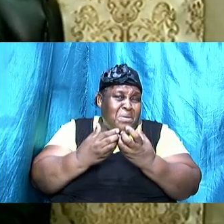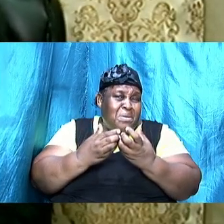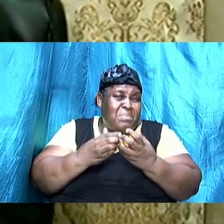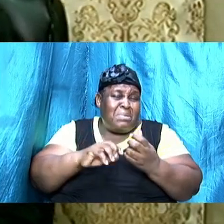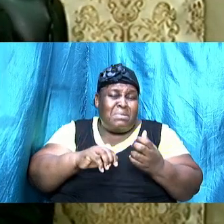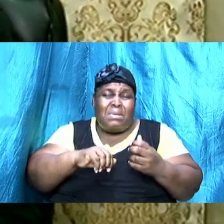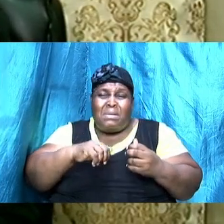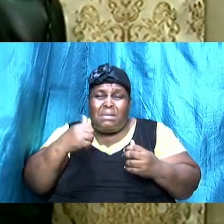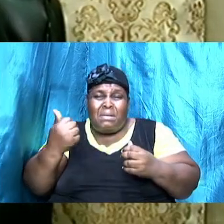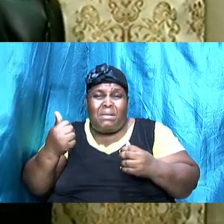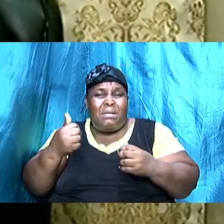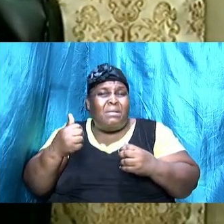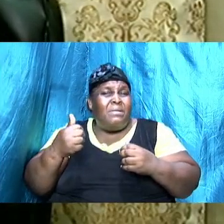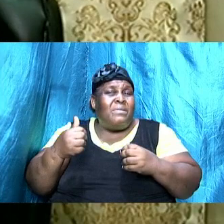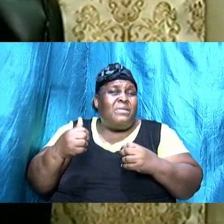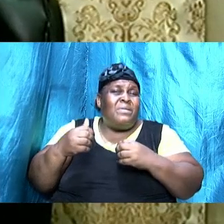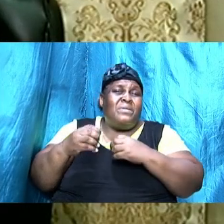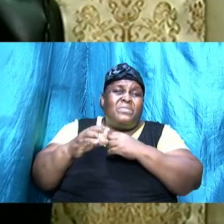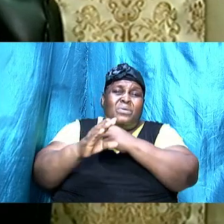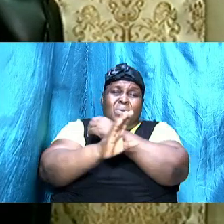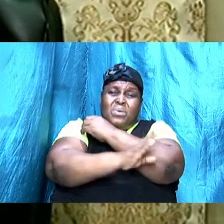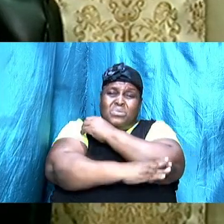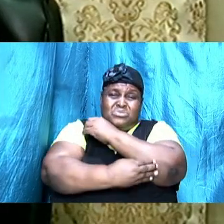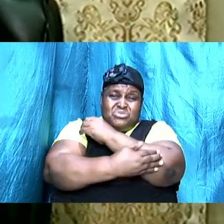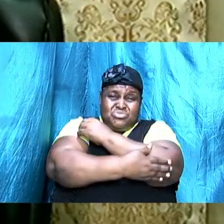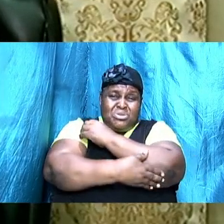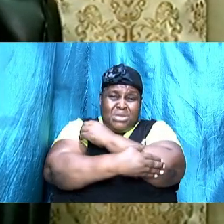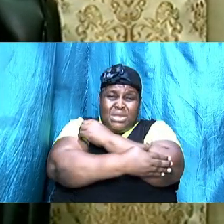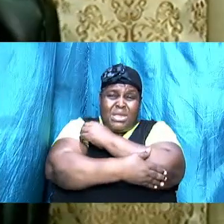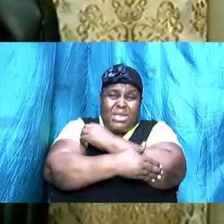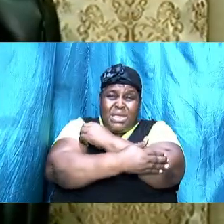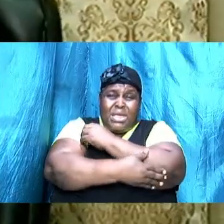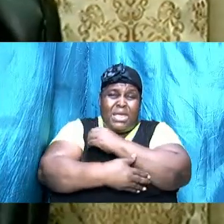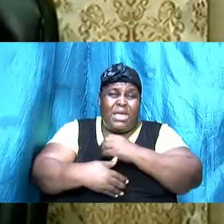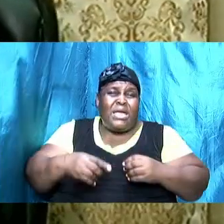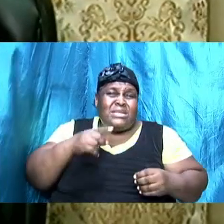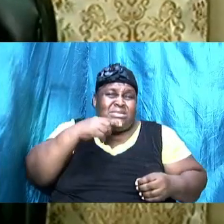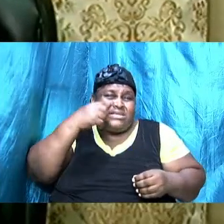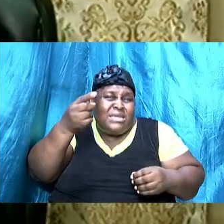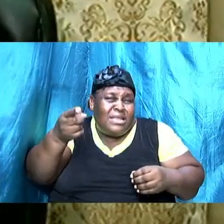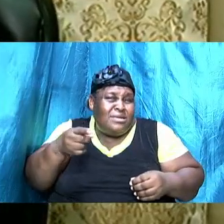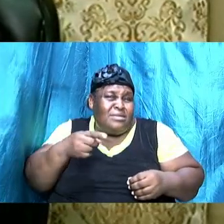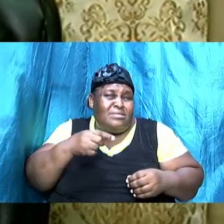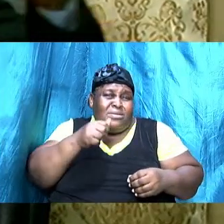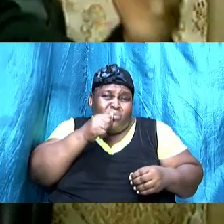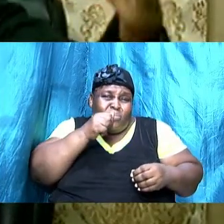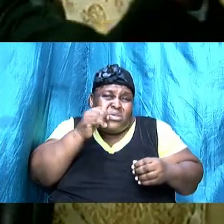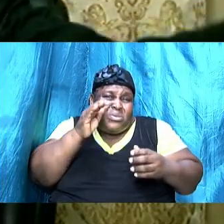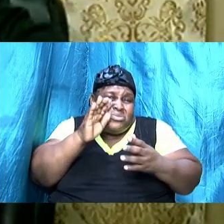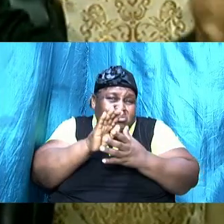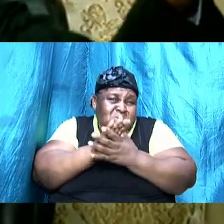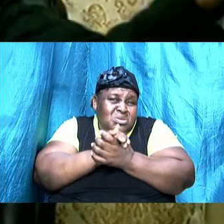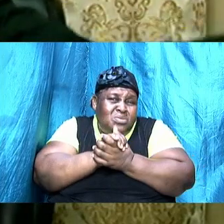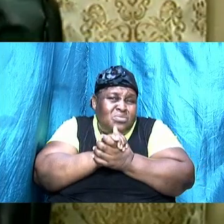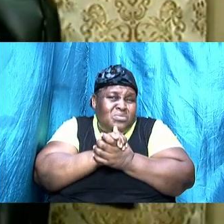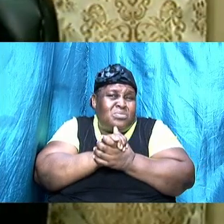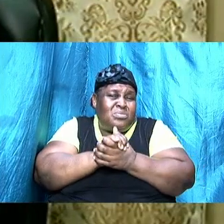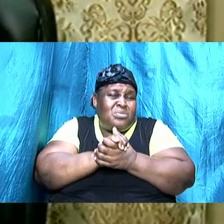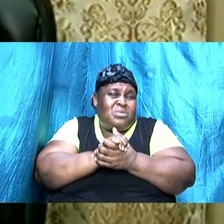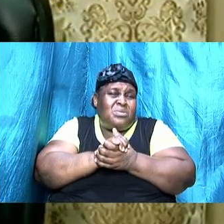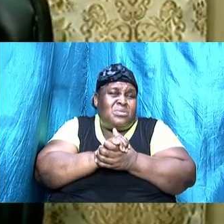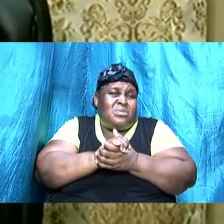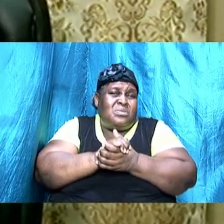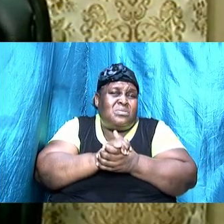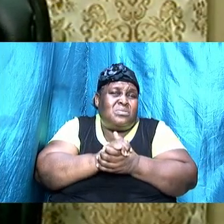countries and pouring out the secrets of your country to give an advantage to that